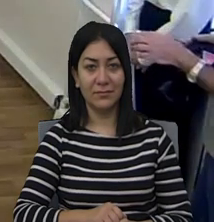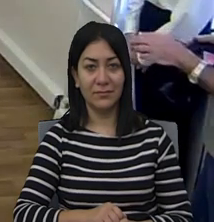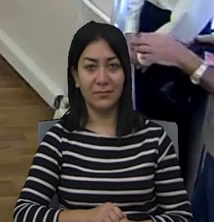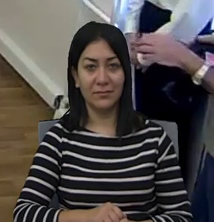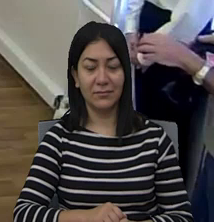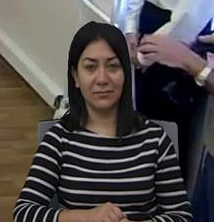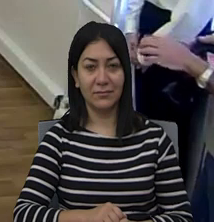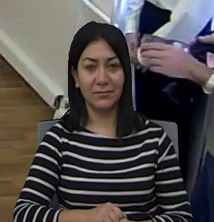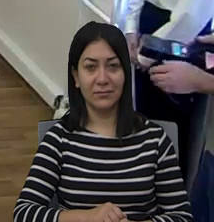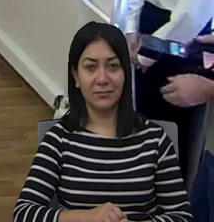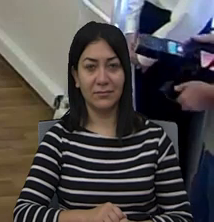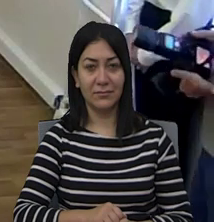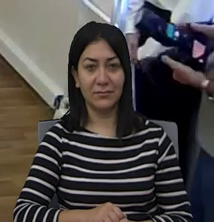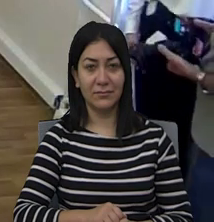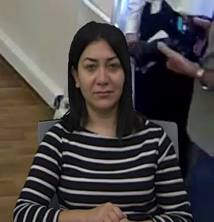very much.